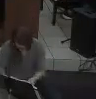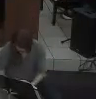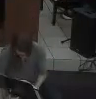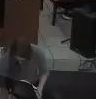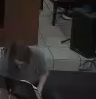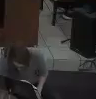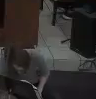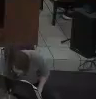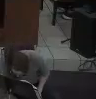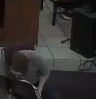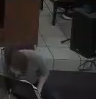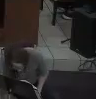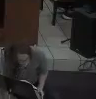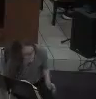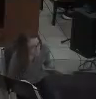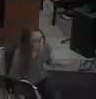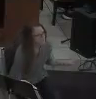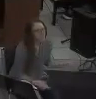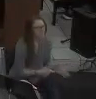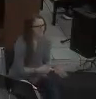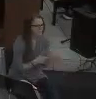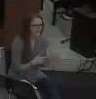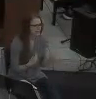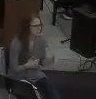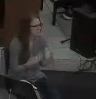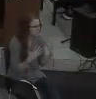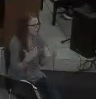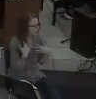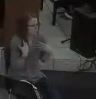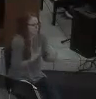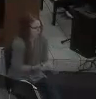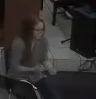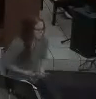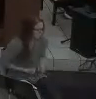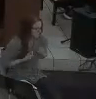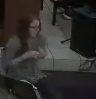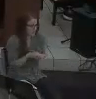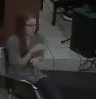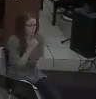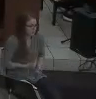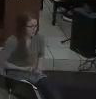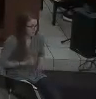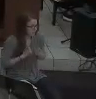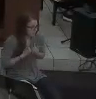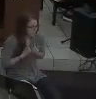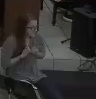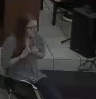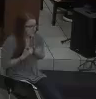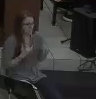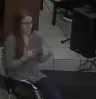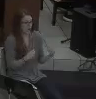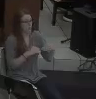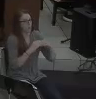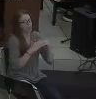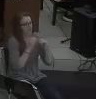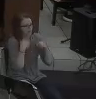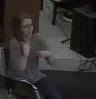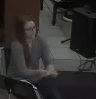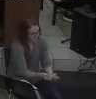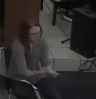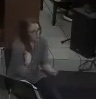Amen. It takes great courage to live the spiritual life. And now more than ever, we are called to